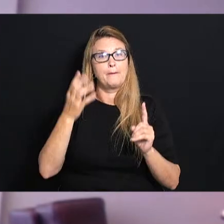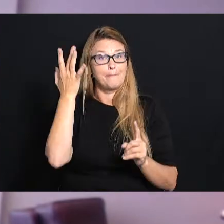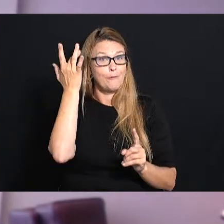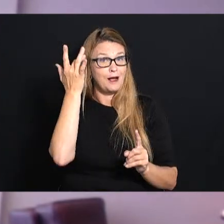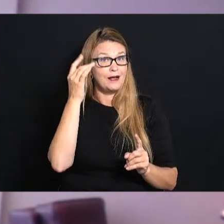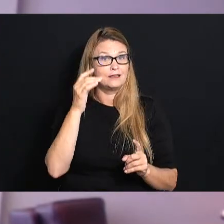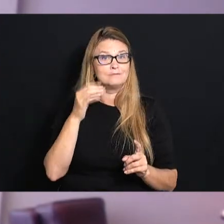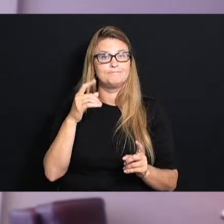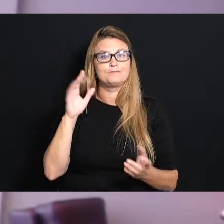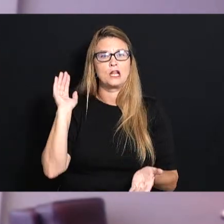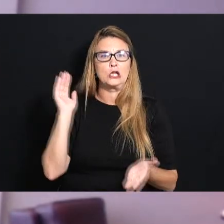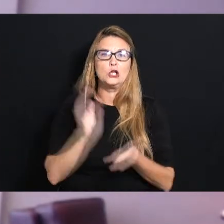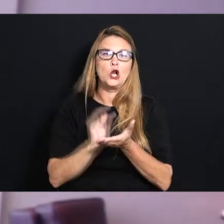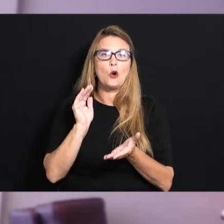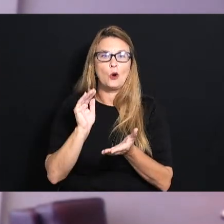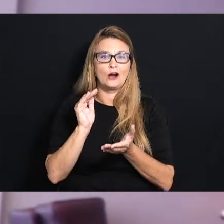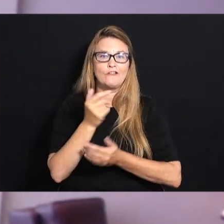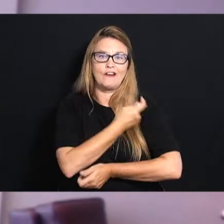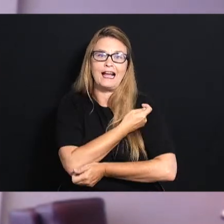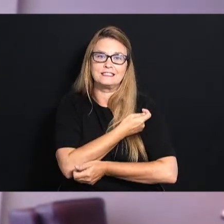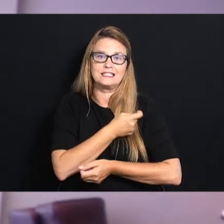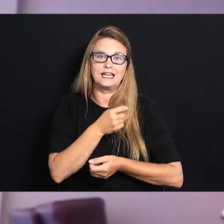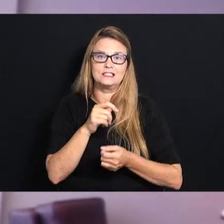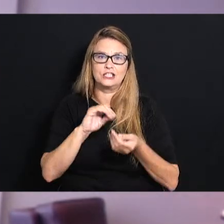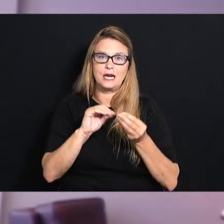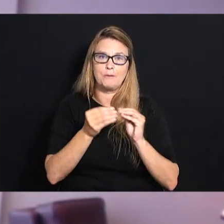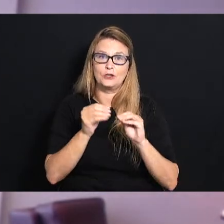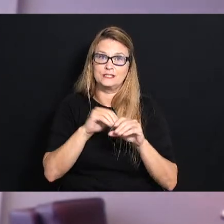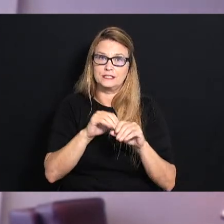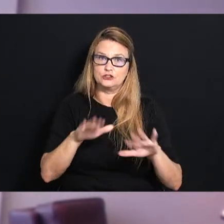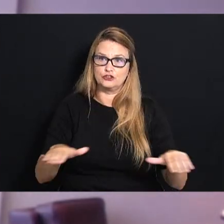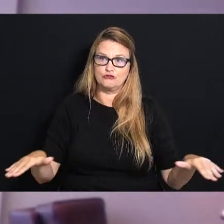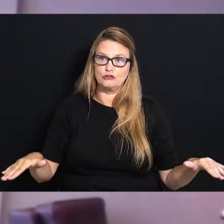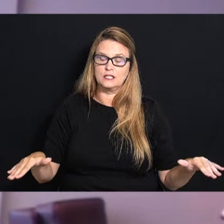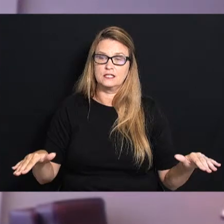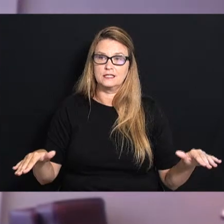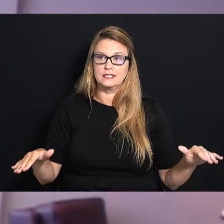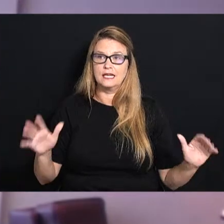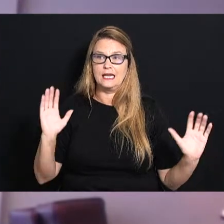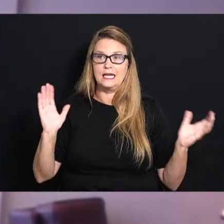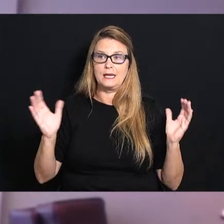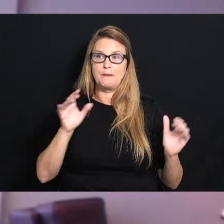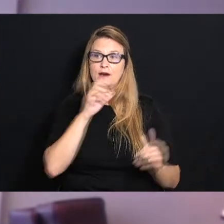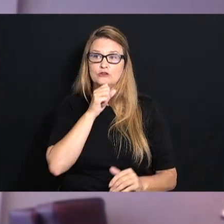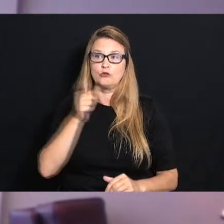relatively lower vaccination rates in children than we see in older